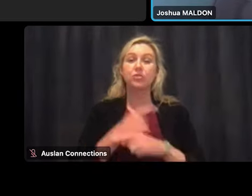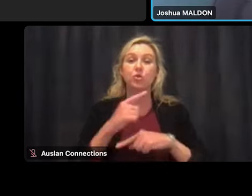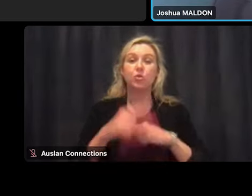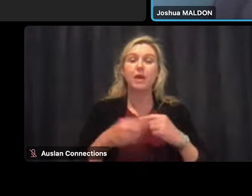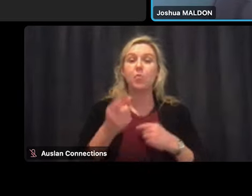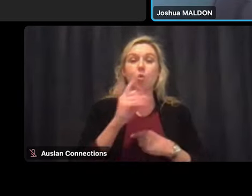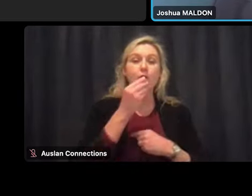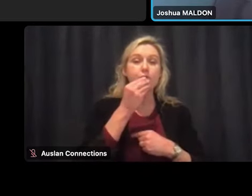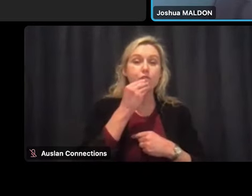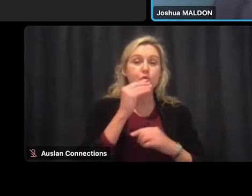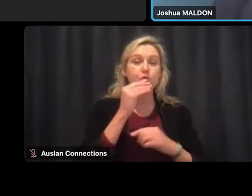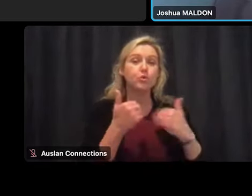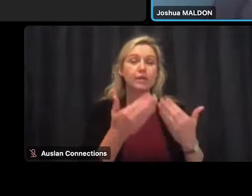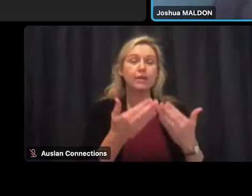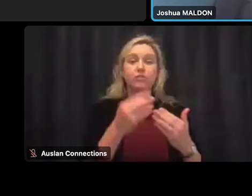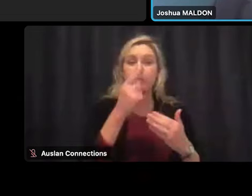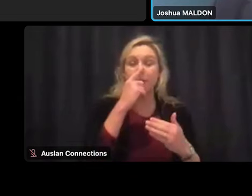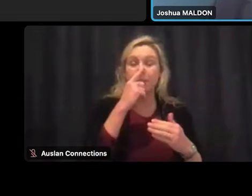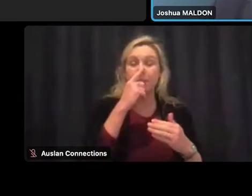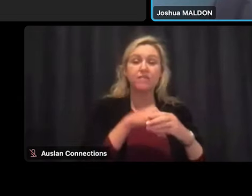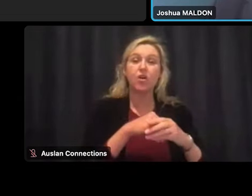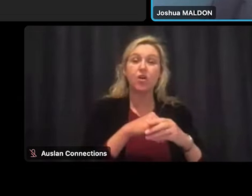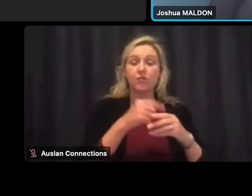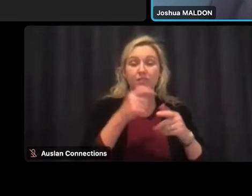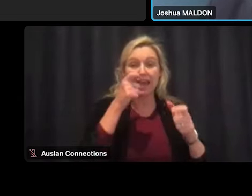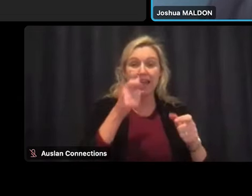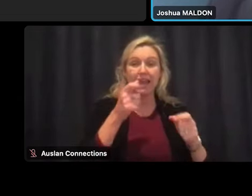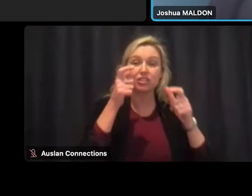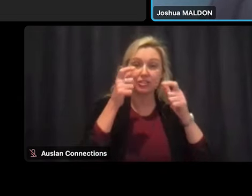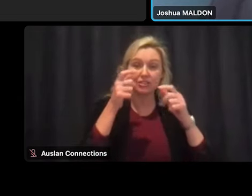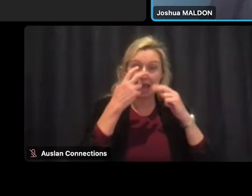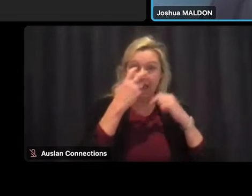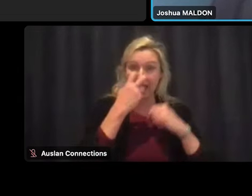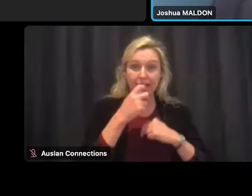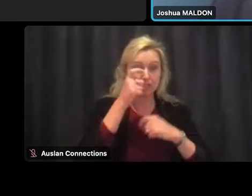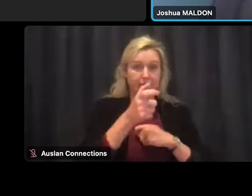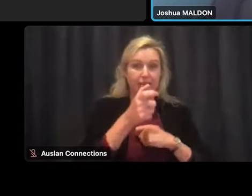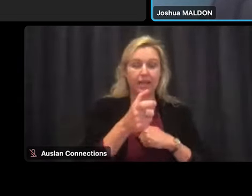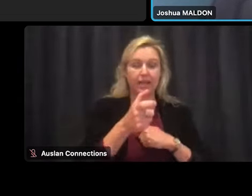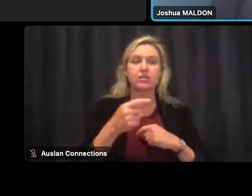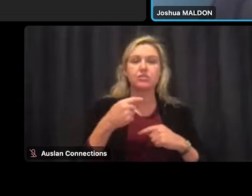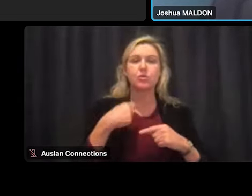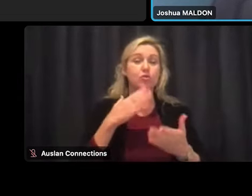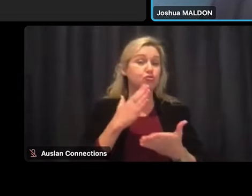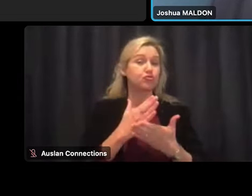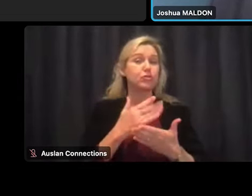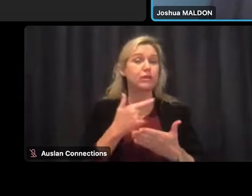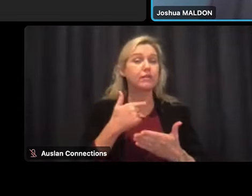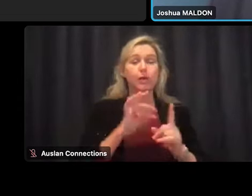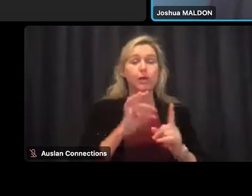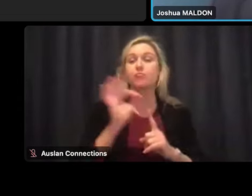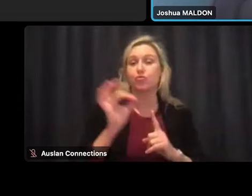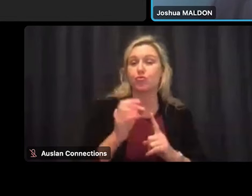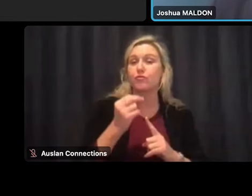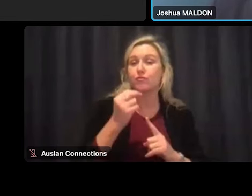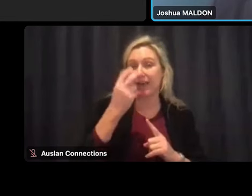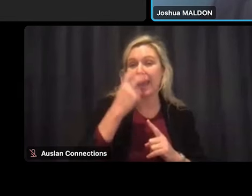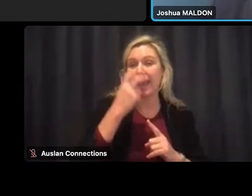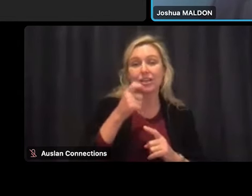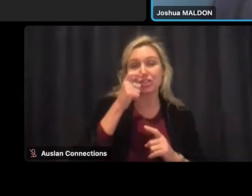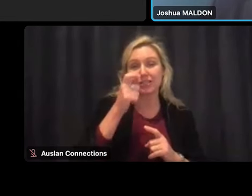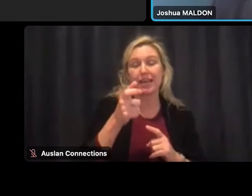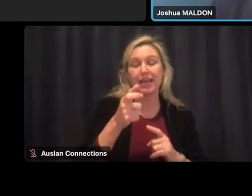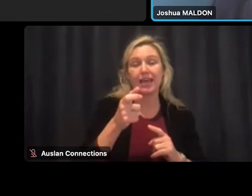aged care, and you'll be aware that more broadly it's stated it's a clear agenda to improve aged care service delivery by strengthening accountability